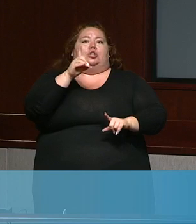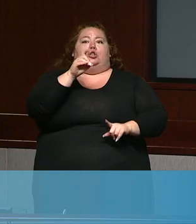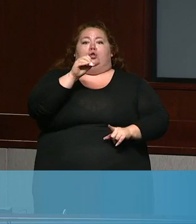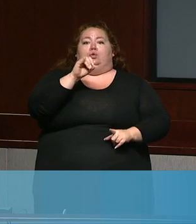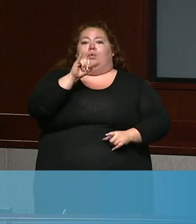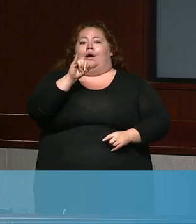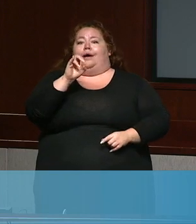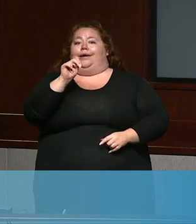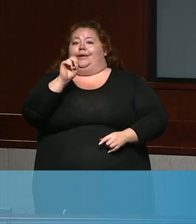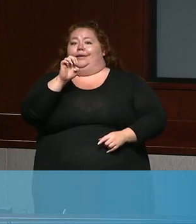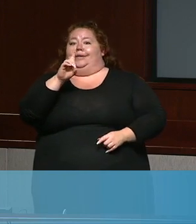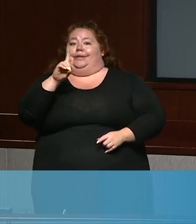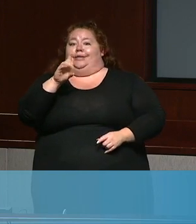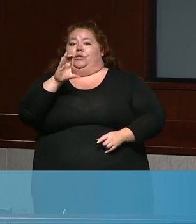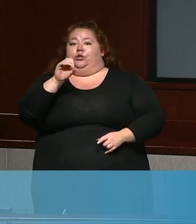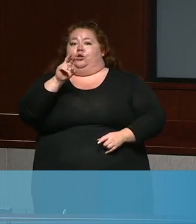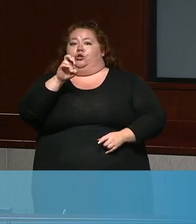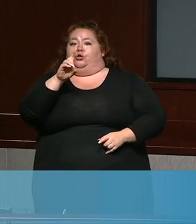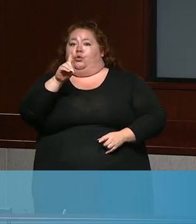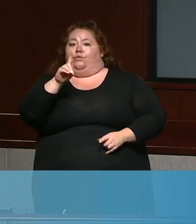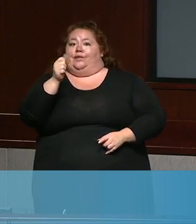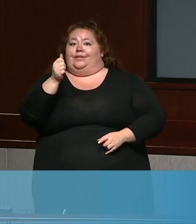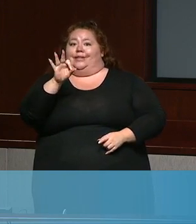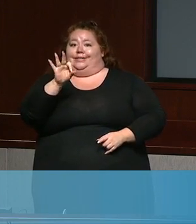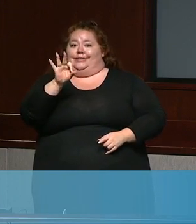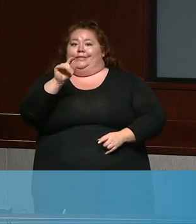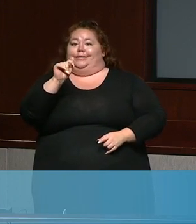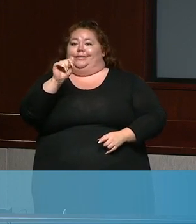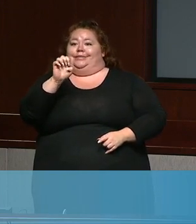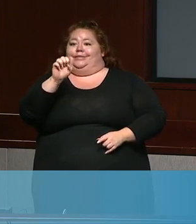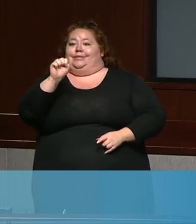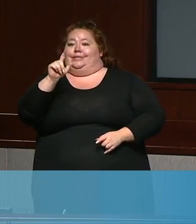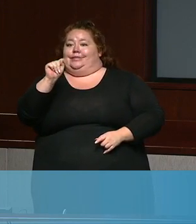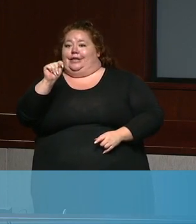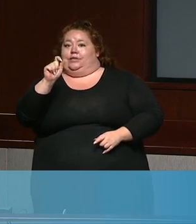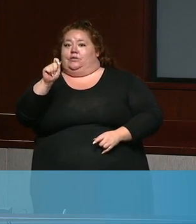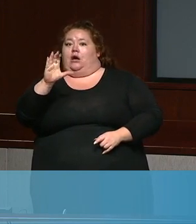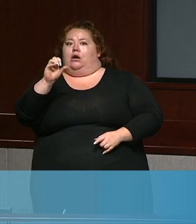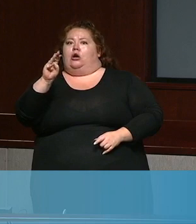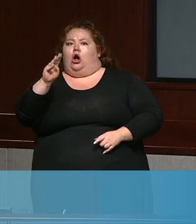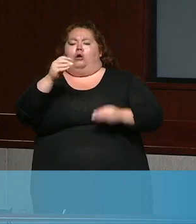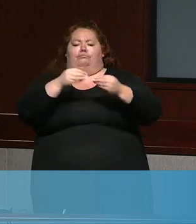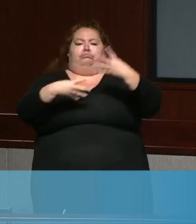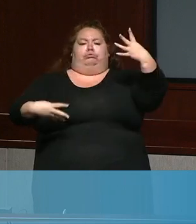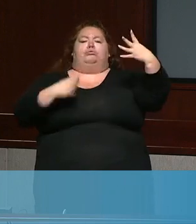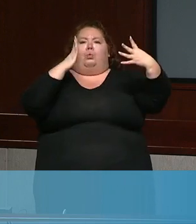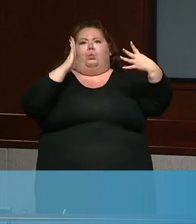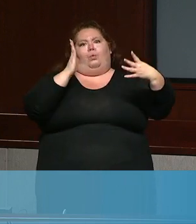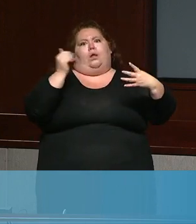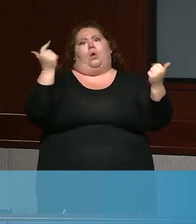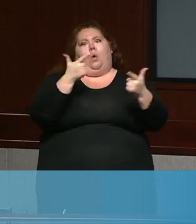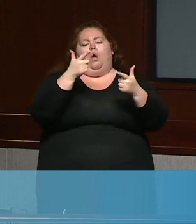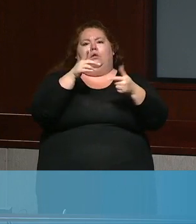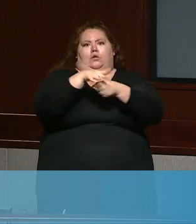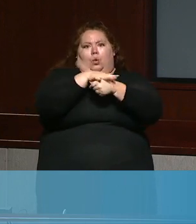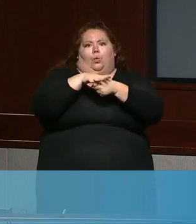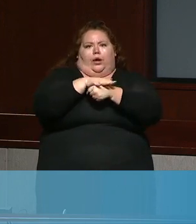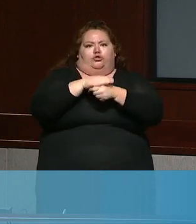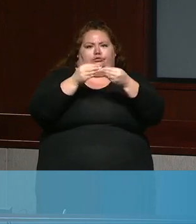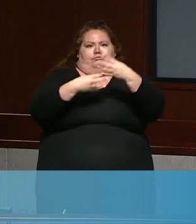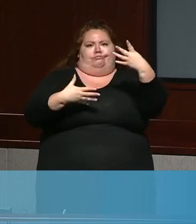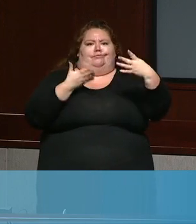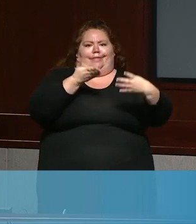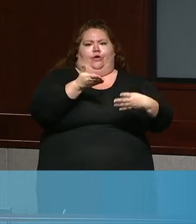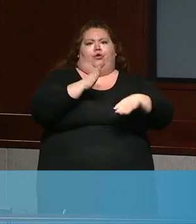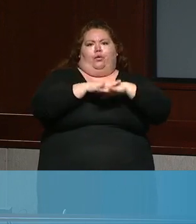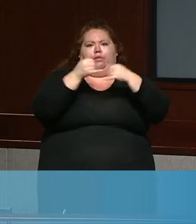doineedacovid19test.com and you enter your zip code, it will pull down all of the next 7 days worth of locations and you can register there. Now I'll turn it